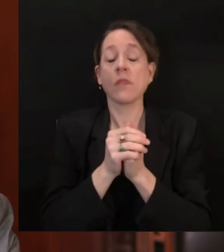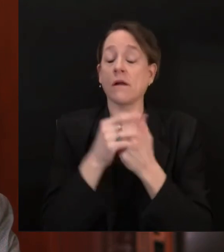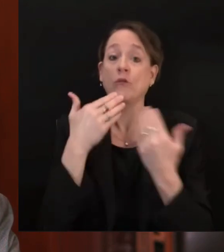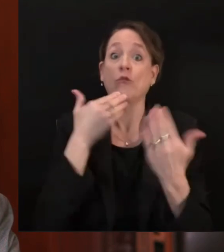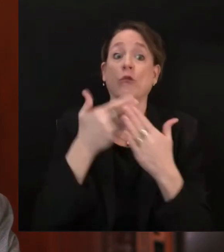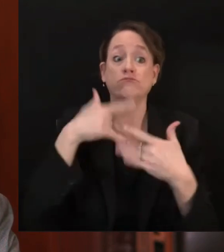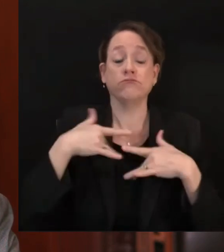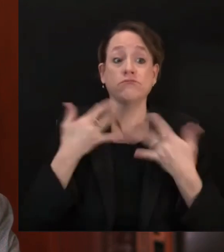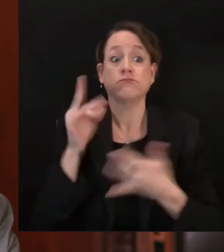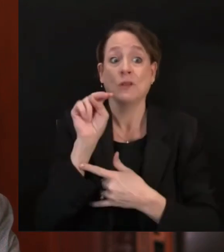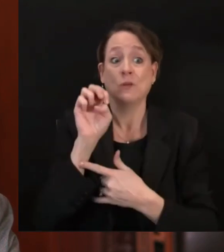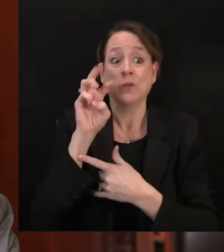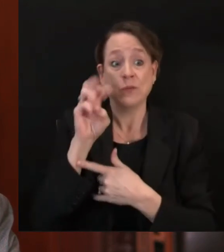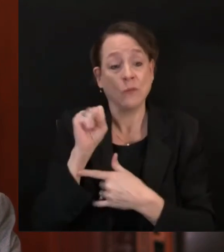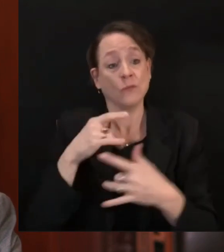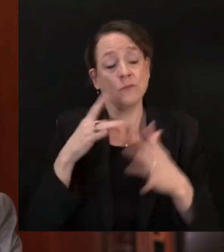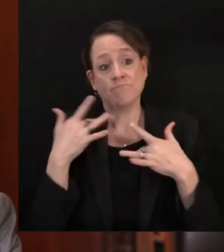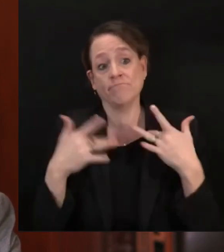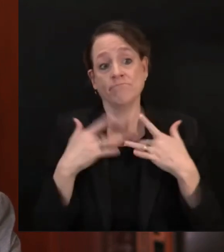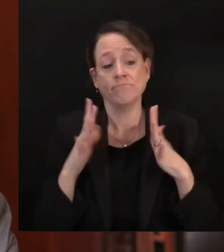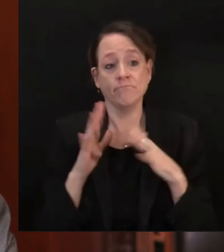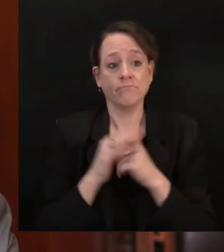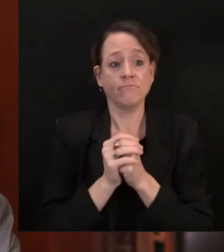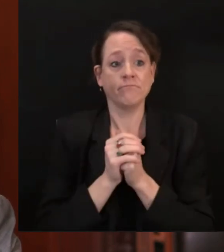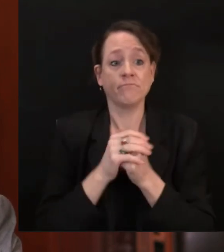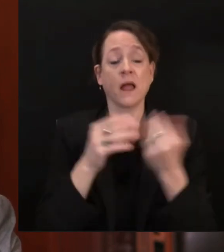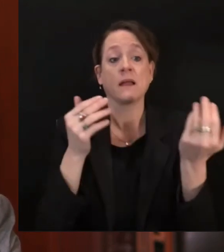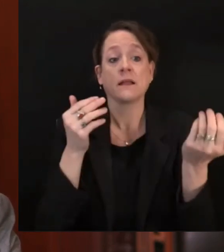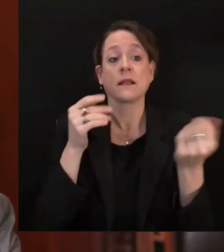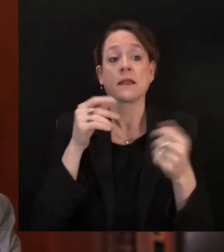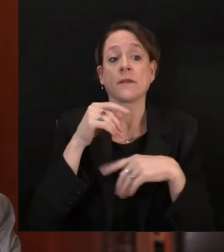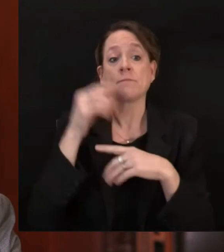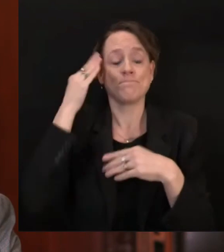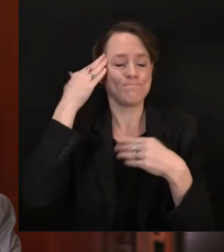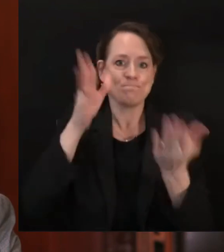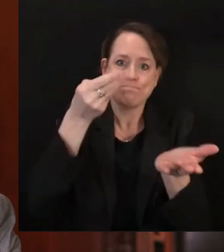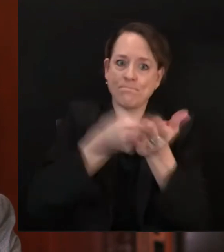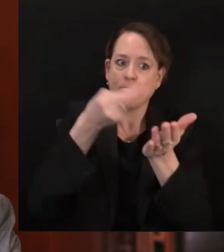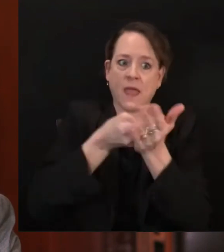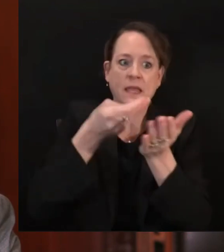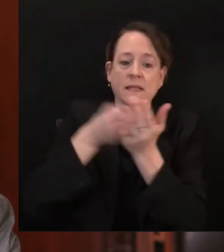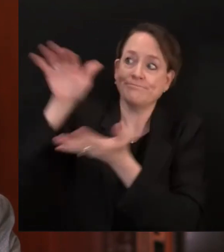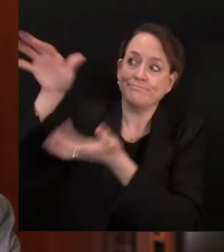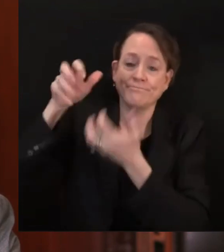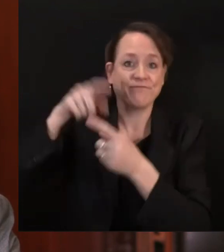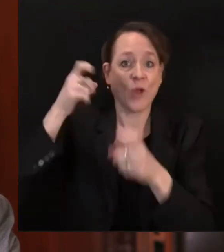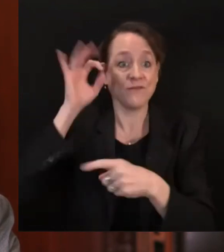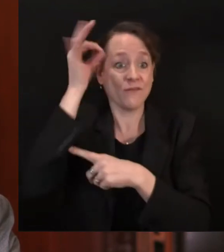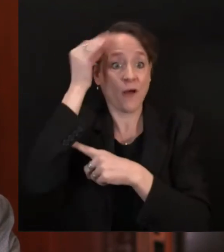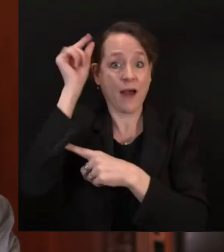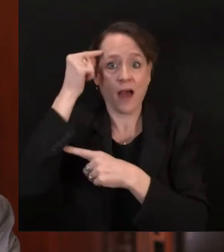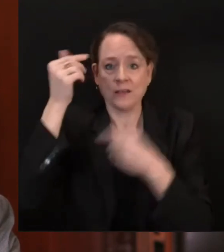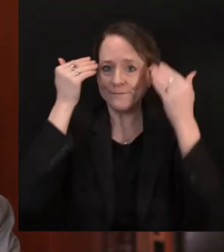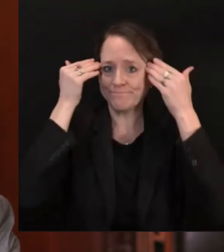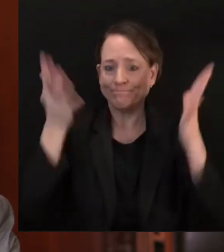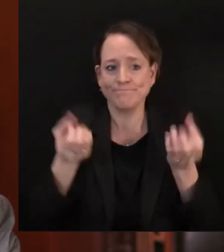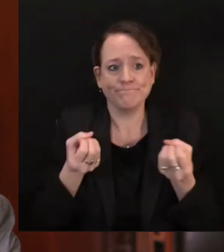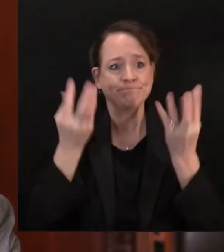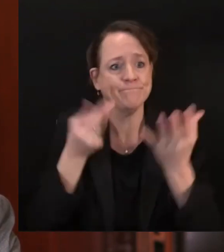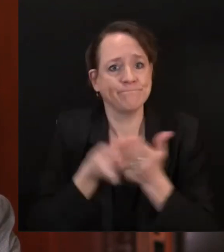we're doing everything we can to ensure Wisconsin receives the resources we so desperately need, especially as Wisconsin